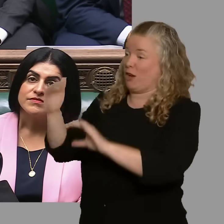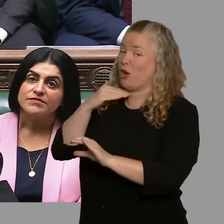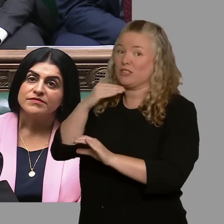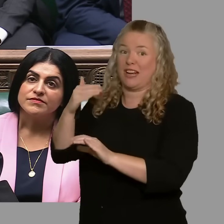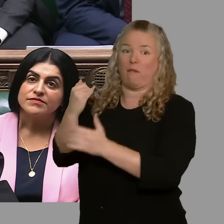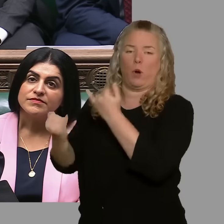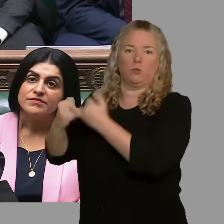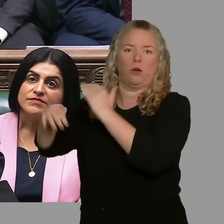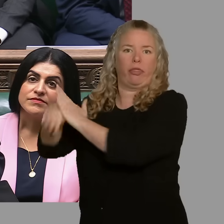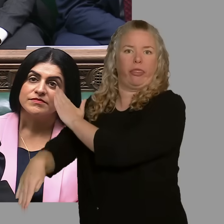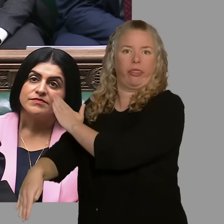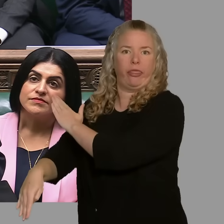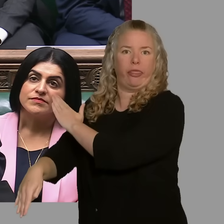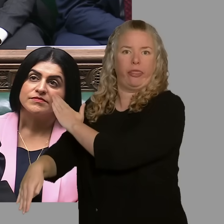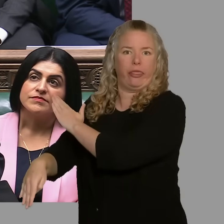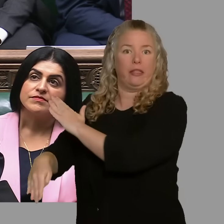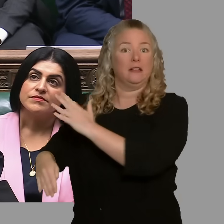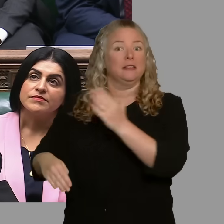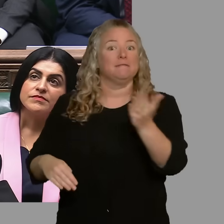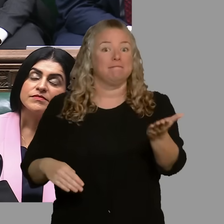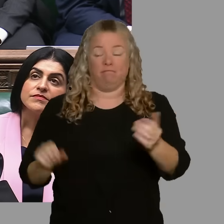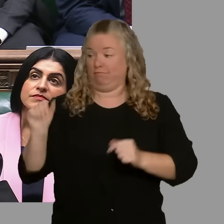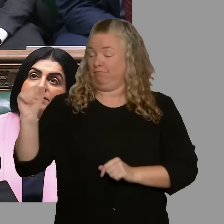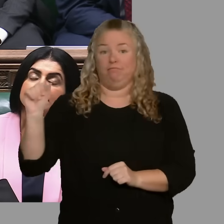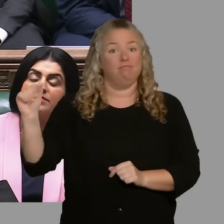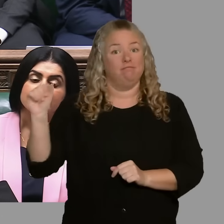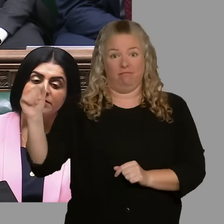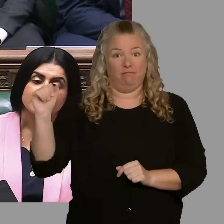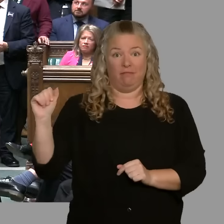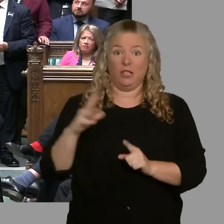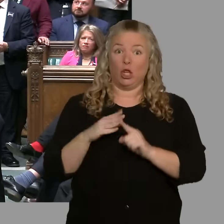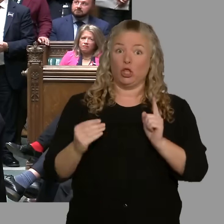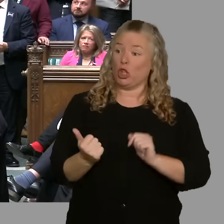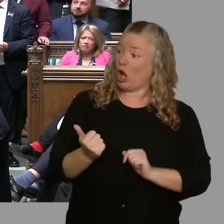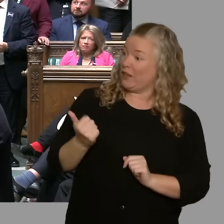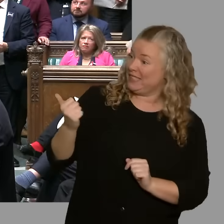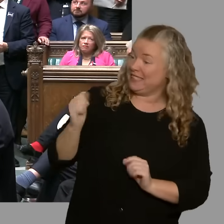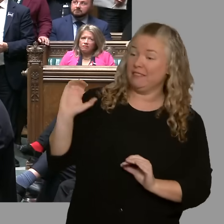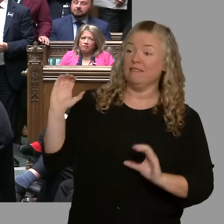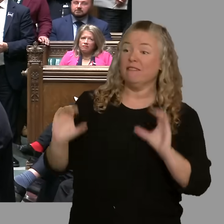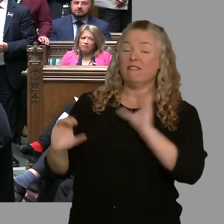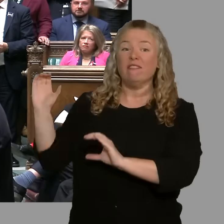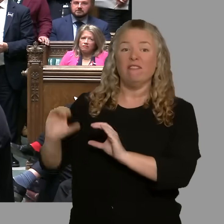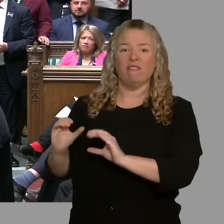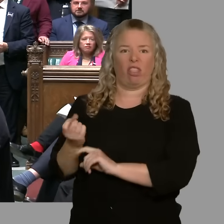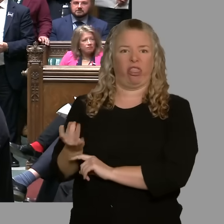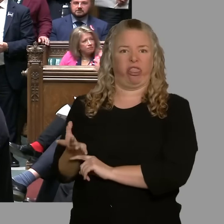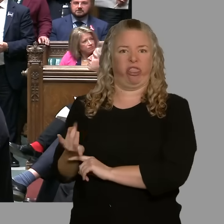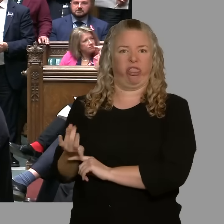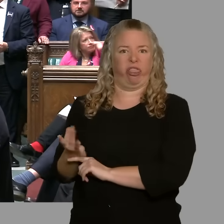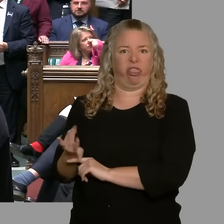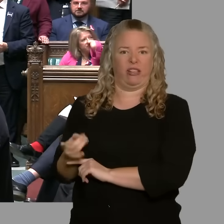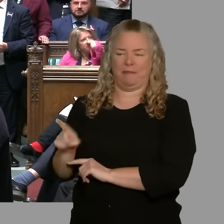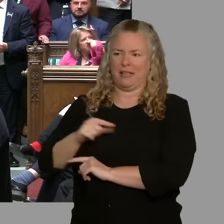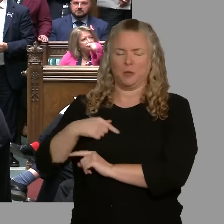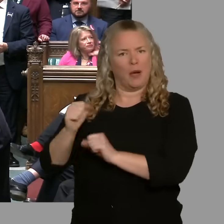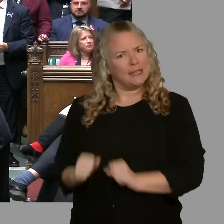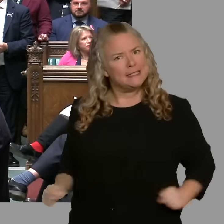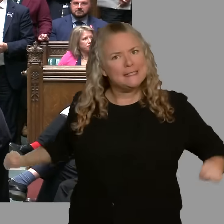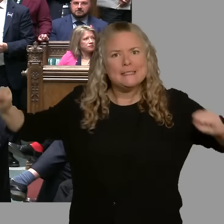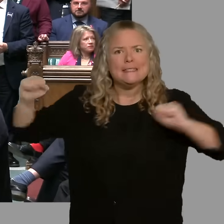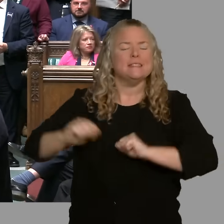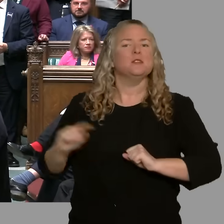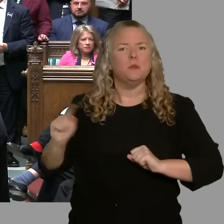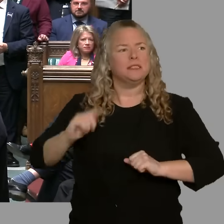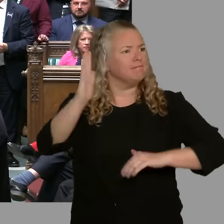billion to repair bridges, tunnels and flyovers across the country, and £92 billion in major road and rail upgrades. Mr. Speaker,